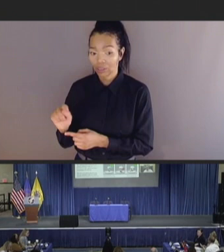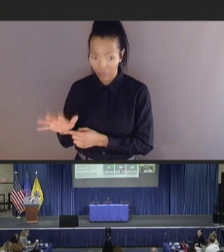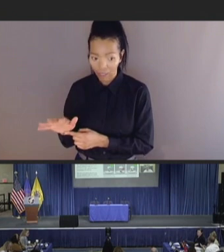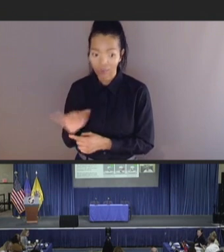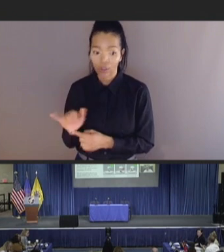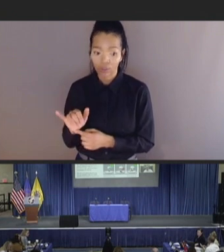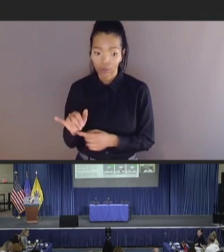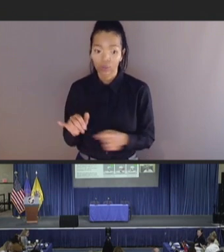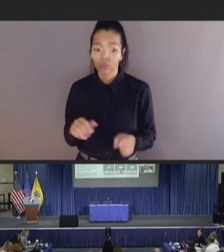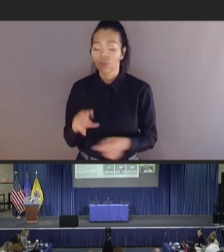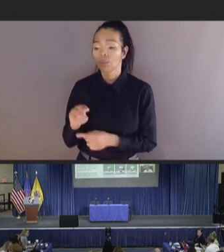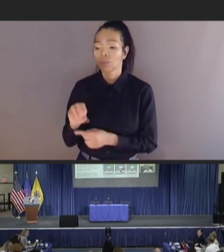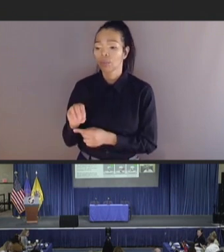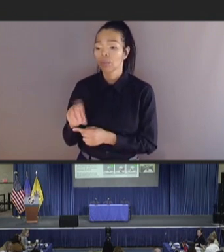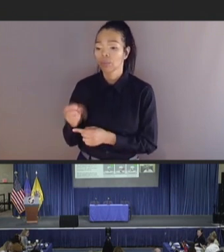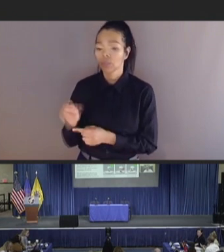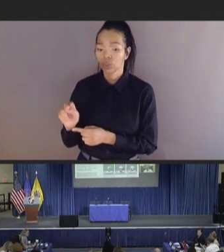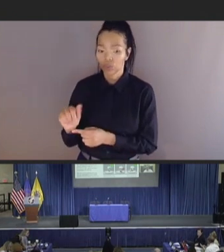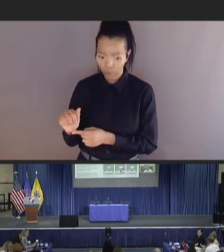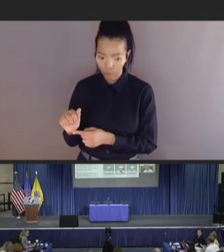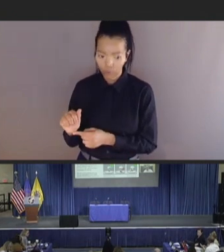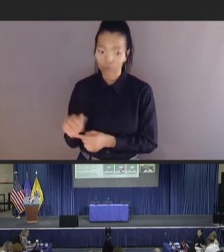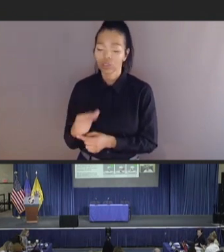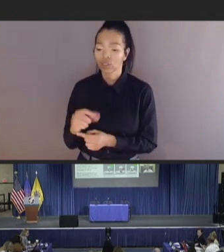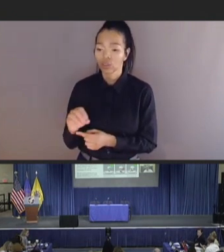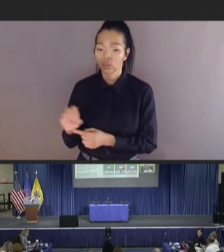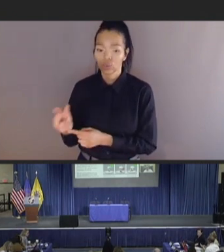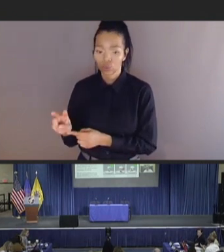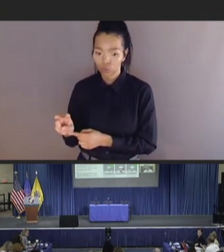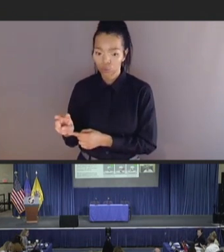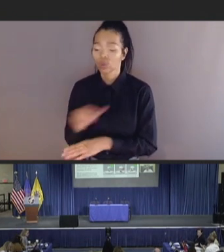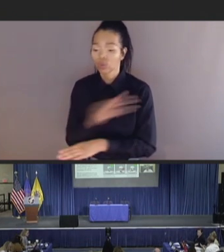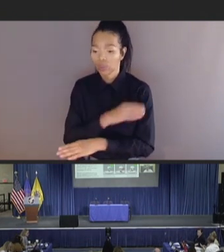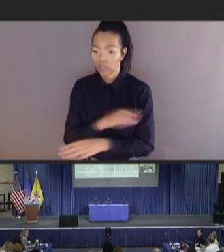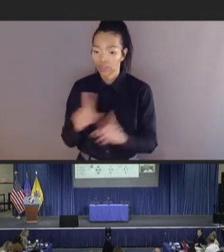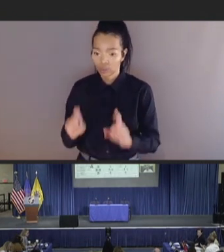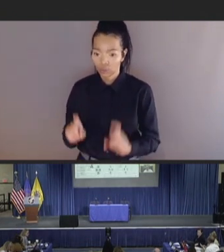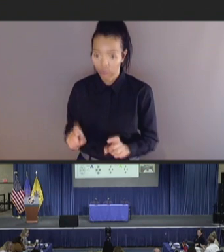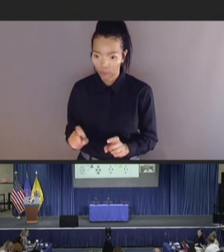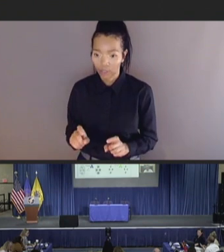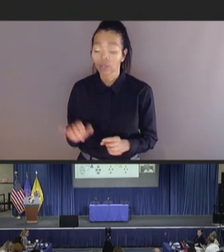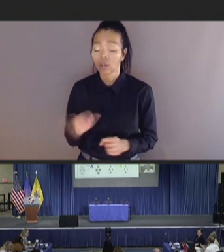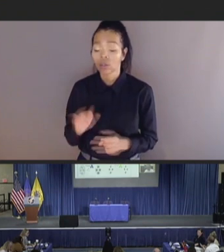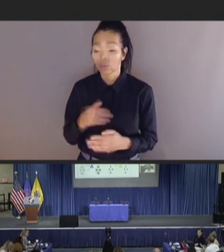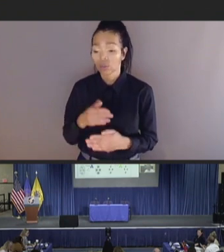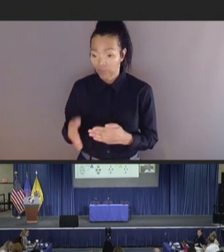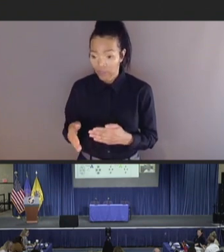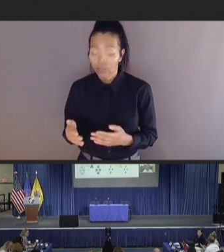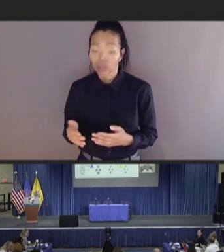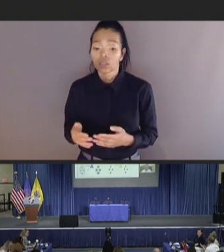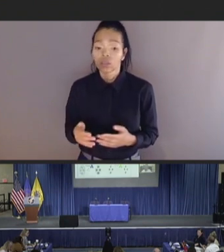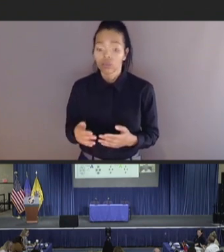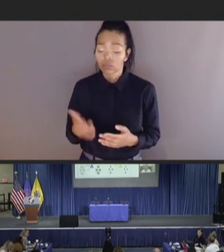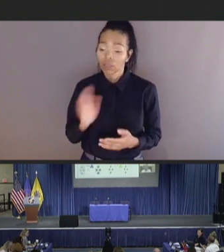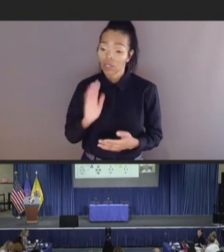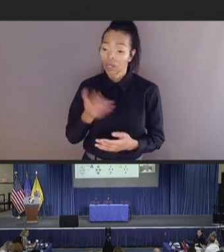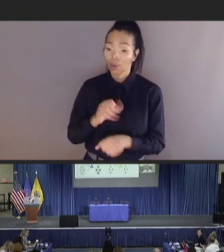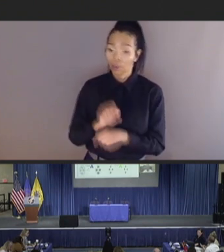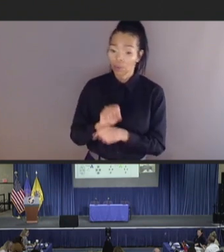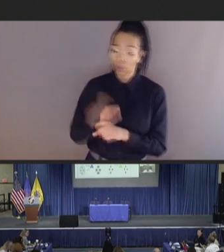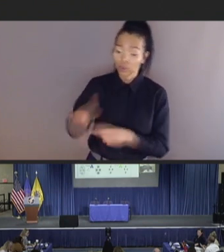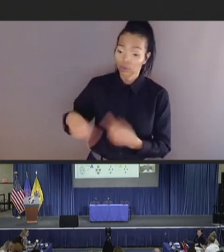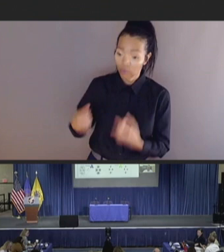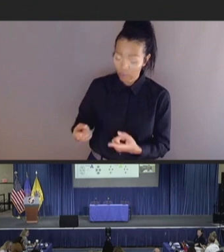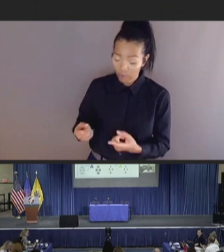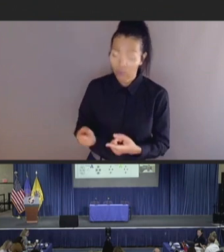and this Moderna GT002 Moderna clinical trial. And just to finish, I mean, the work that we have been carrying until now